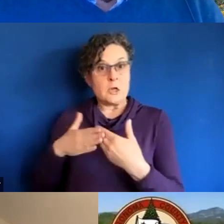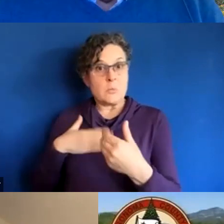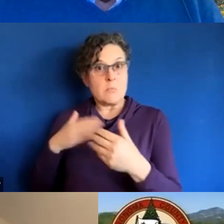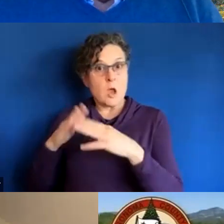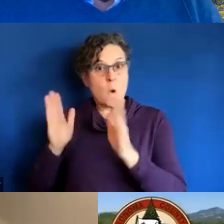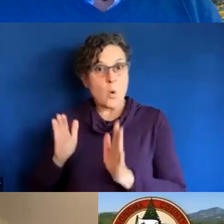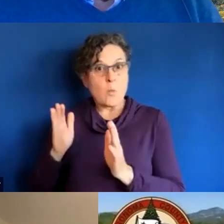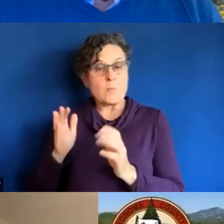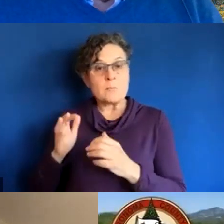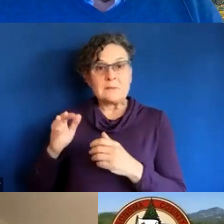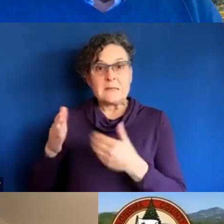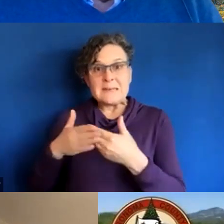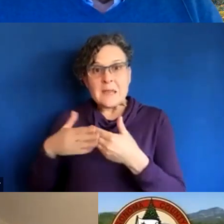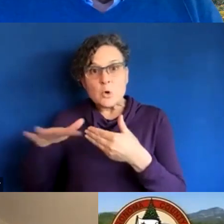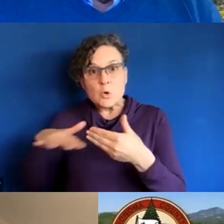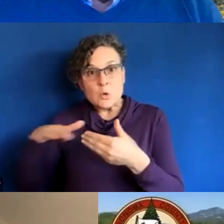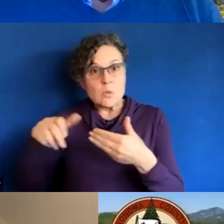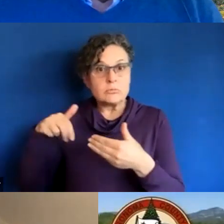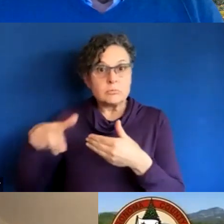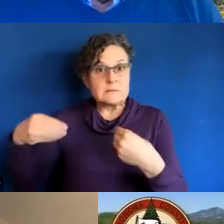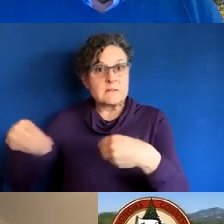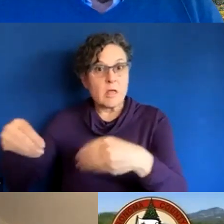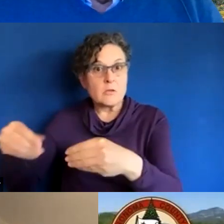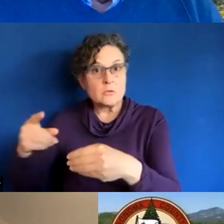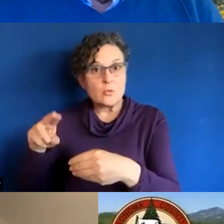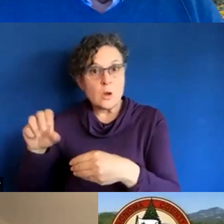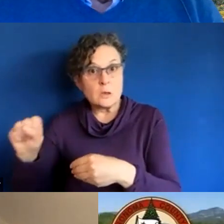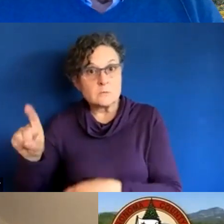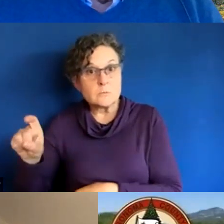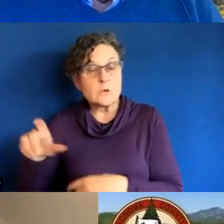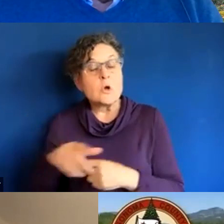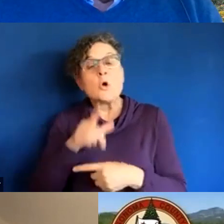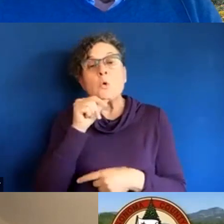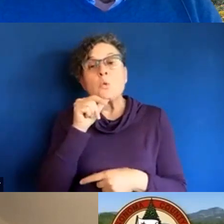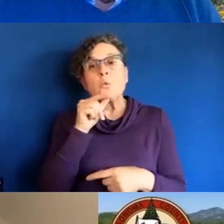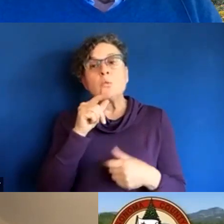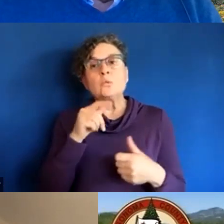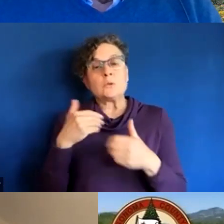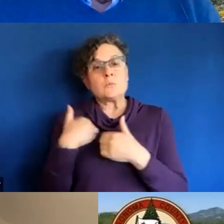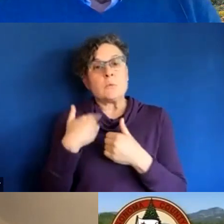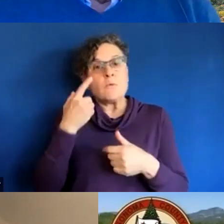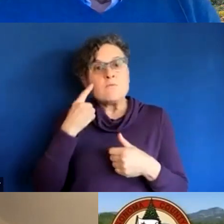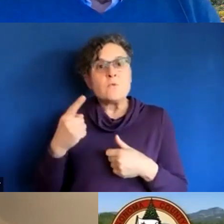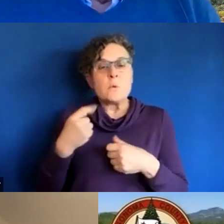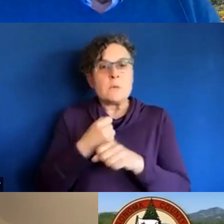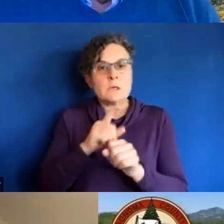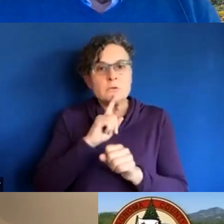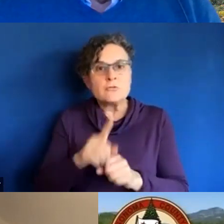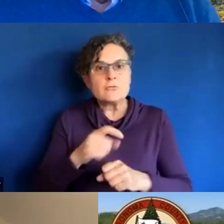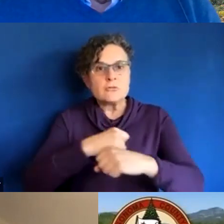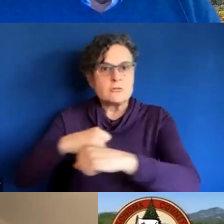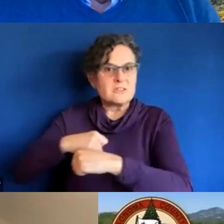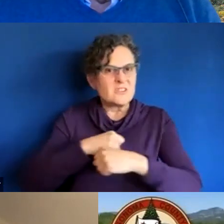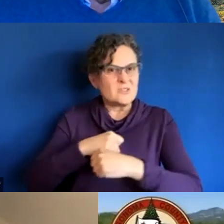I guess who has the responsibility for the security of the nearby neighborhood?